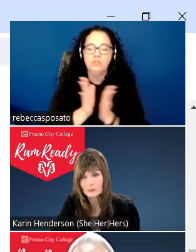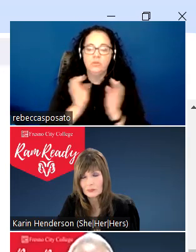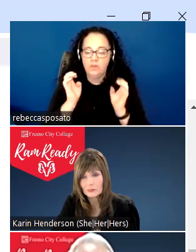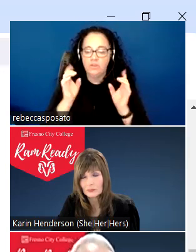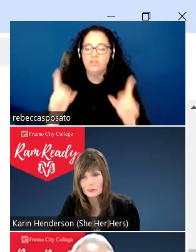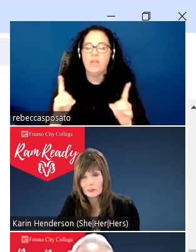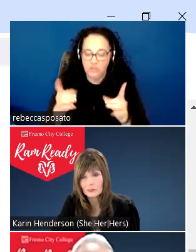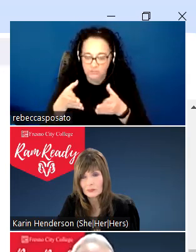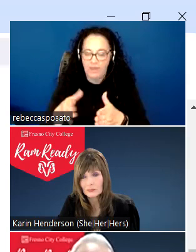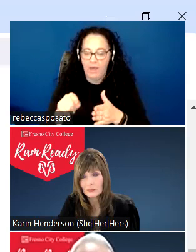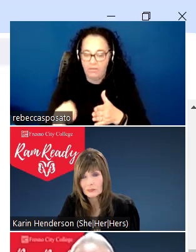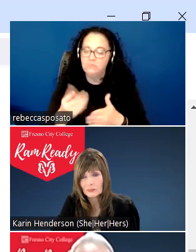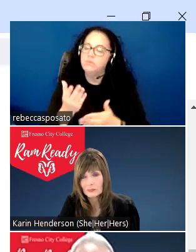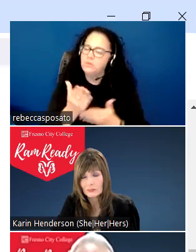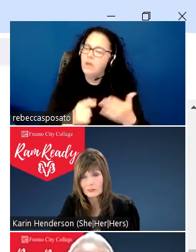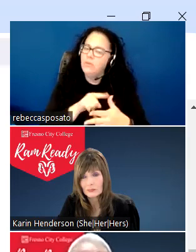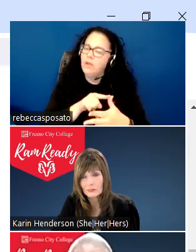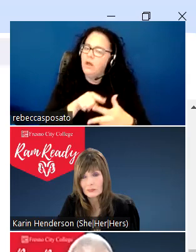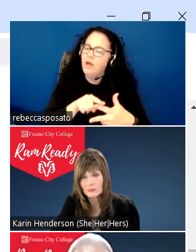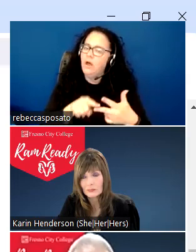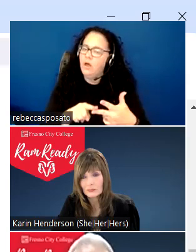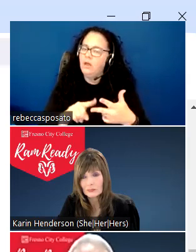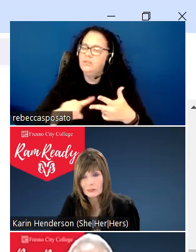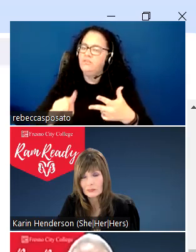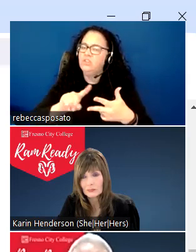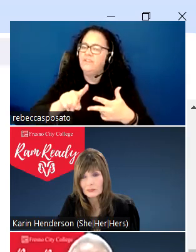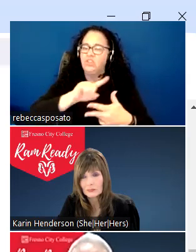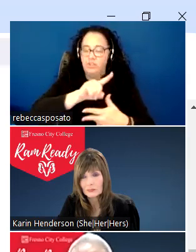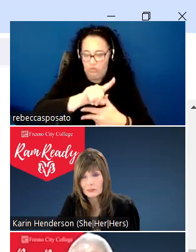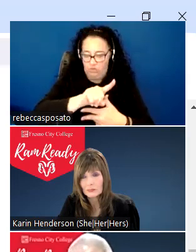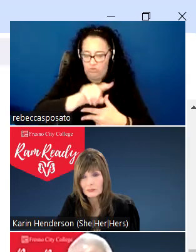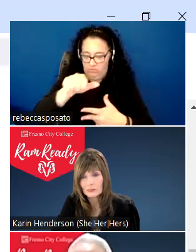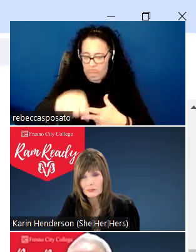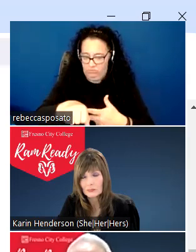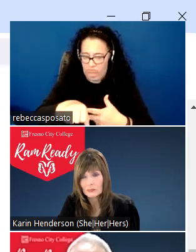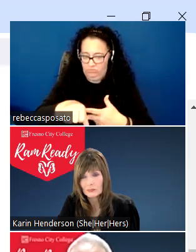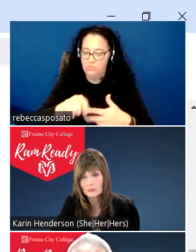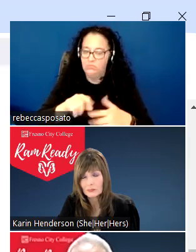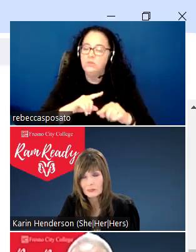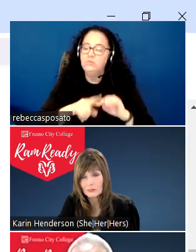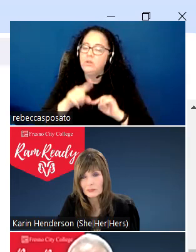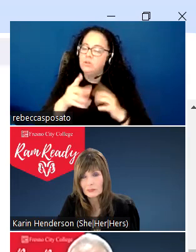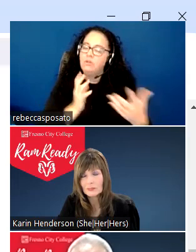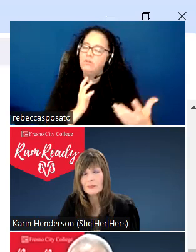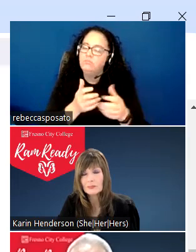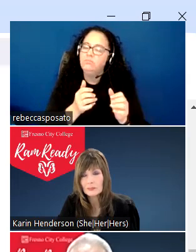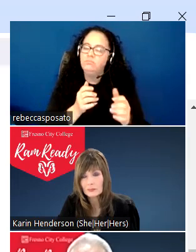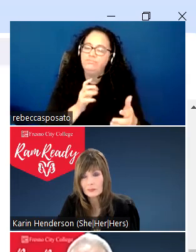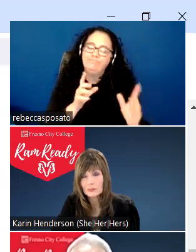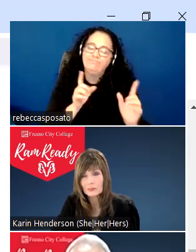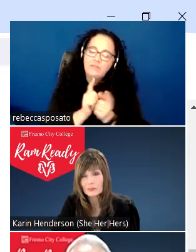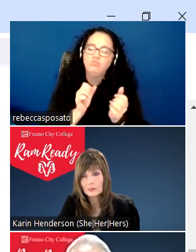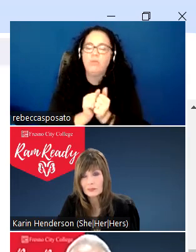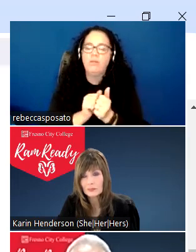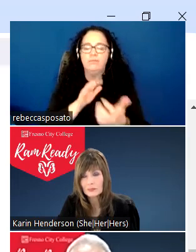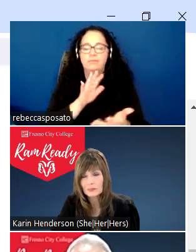pattern. There's some differences between all of them, but that you will have to meet with the academic counselor to